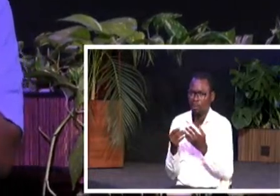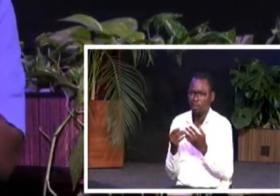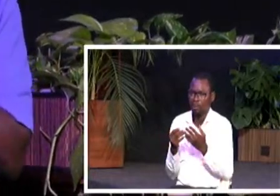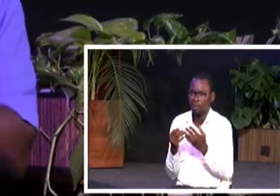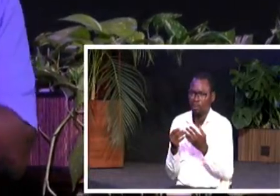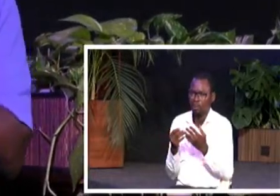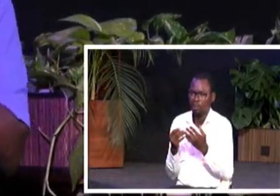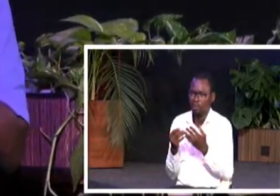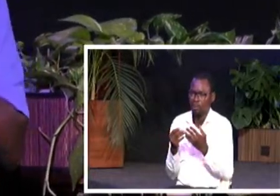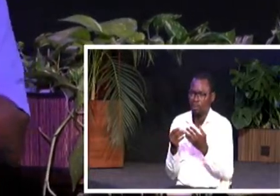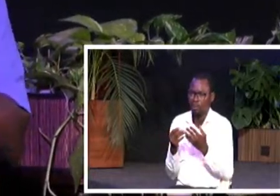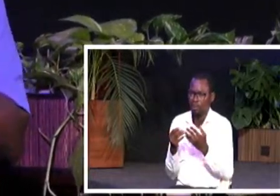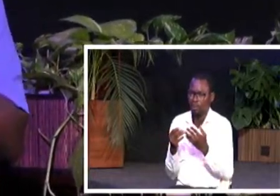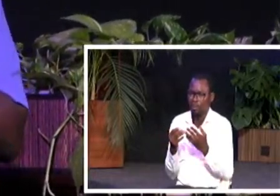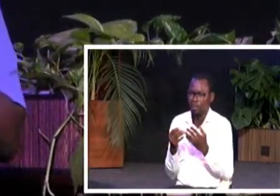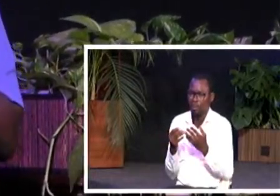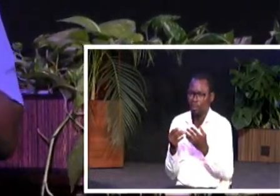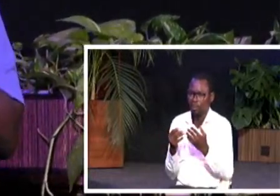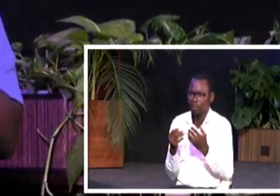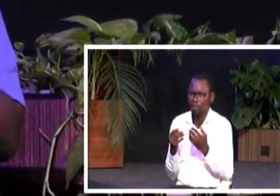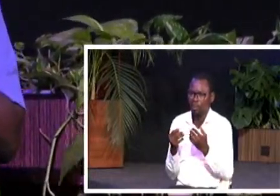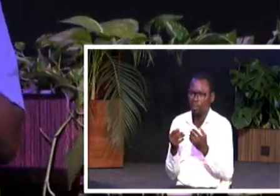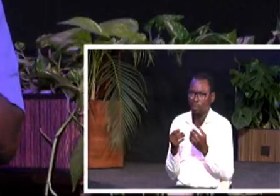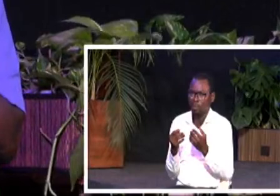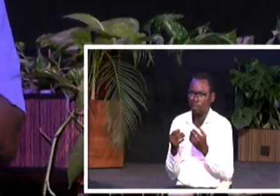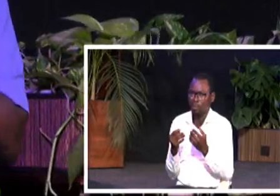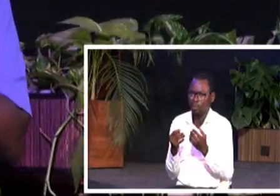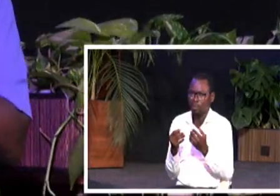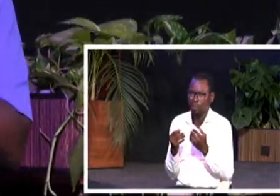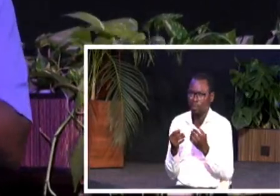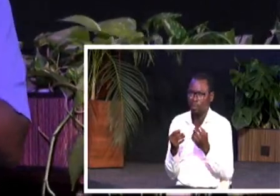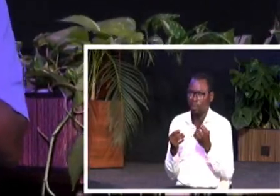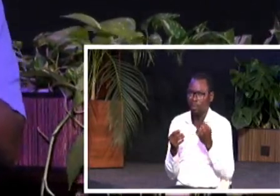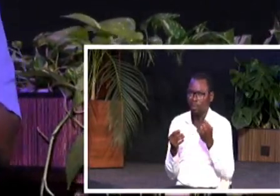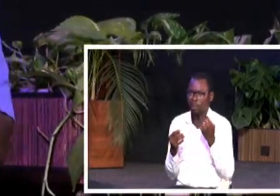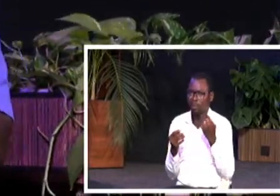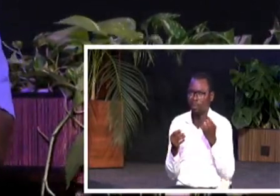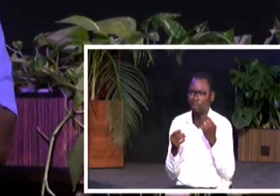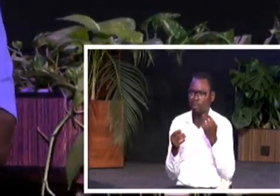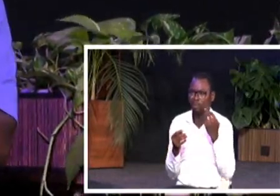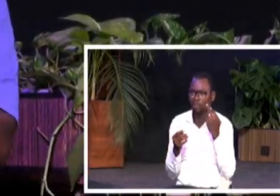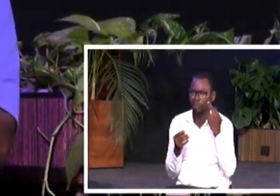but it's powered by technology. So now they have what they call